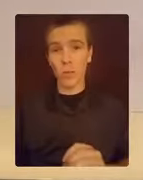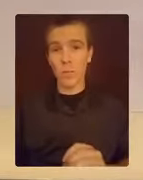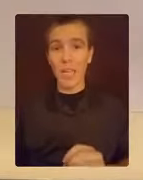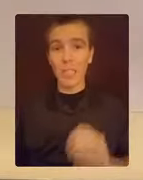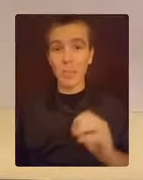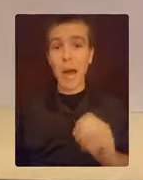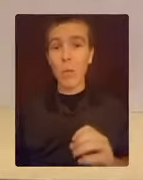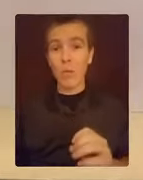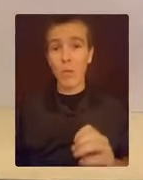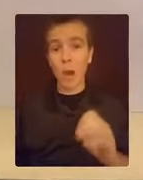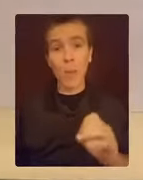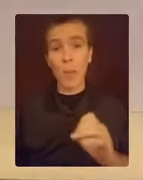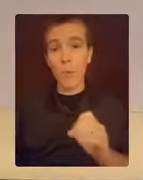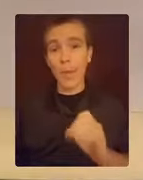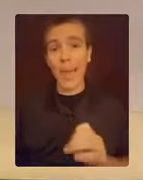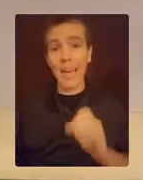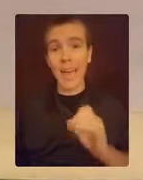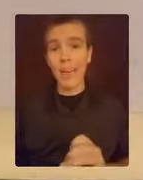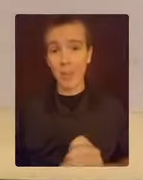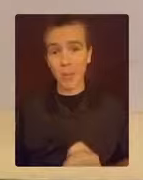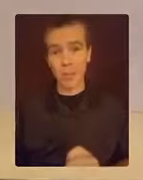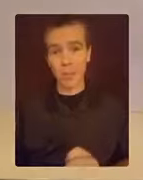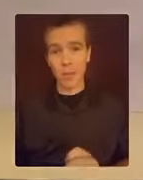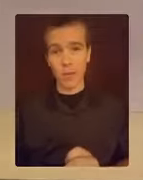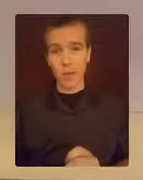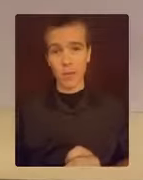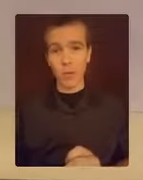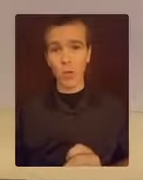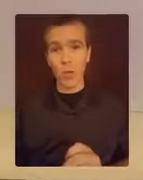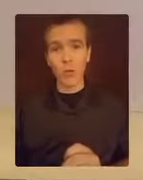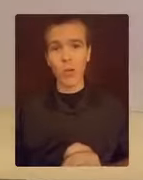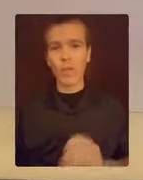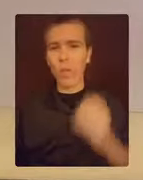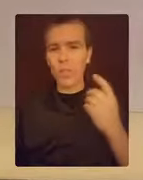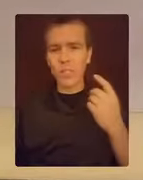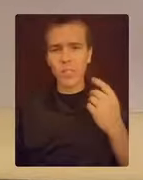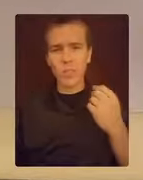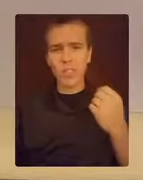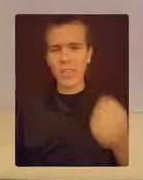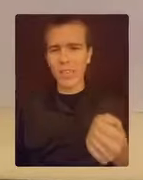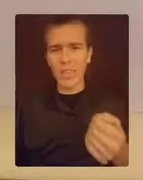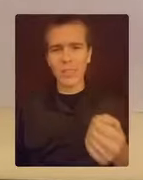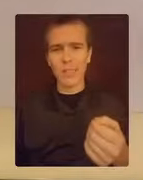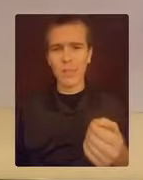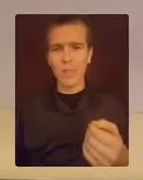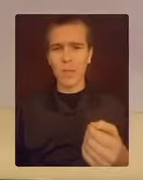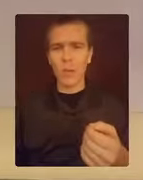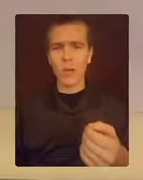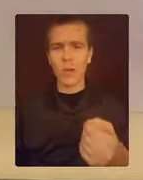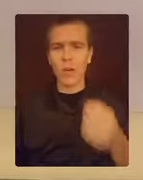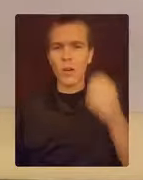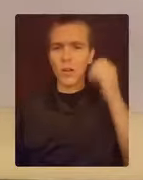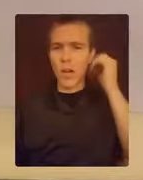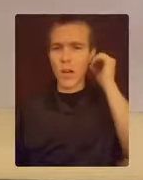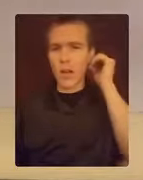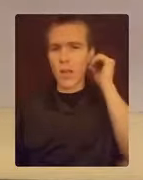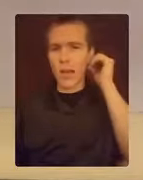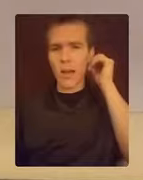dreaming. It's powerful. A lot of people can't handle it. You'll hear voices. You'll see things.